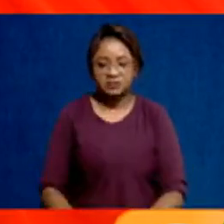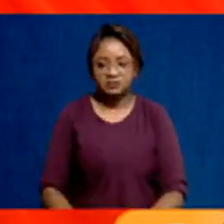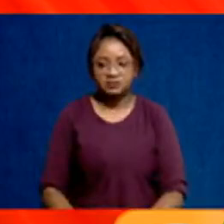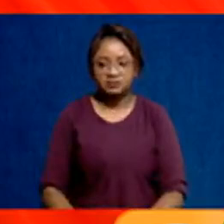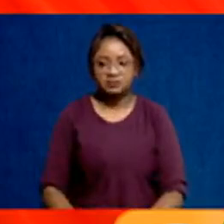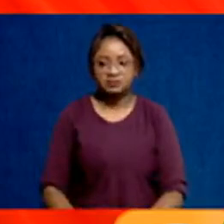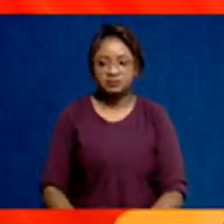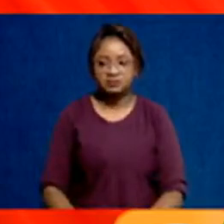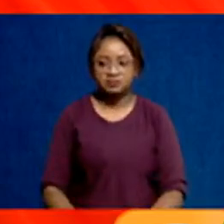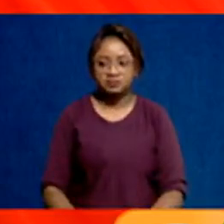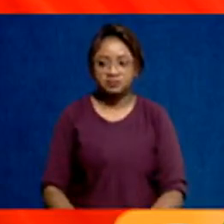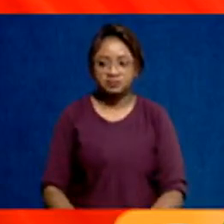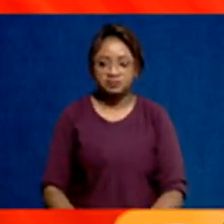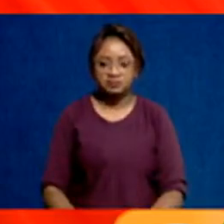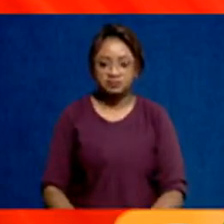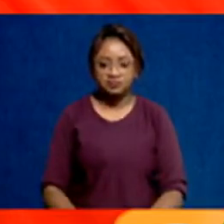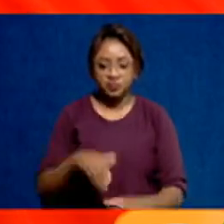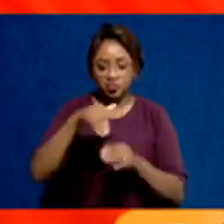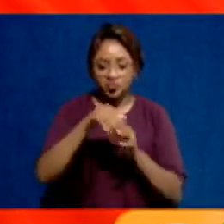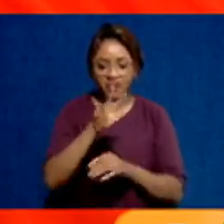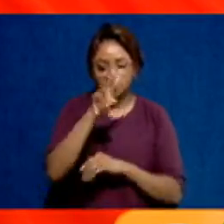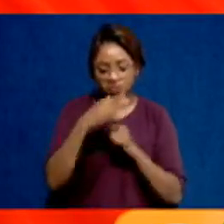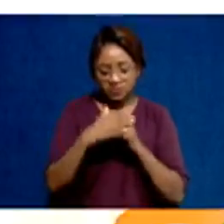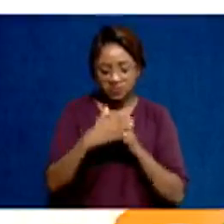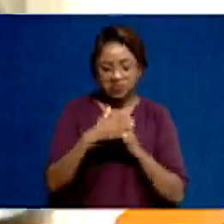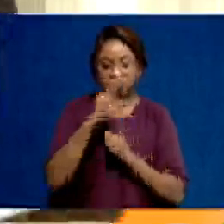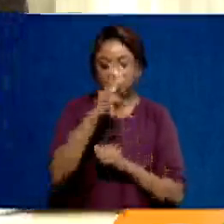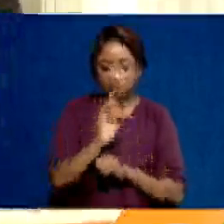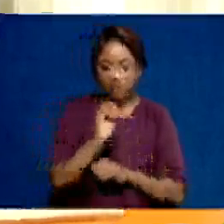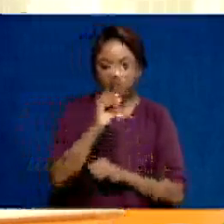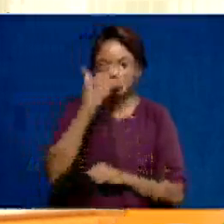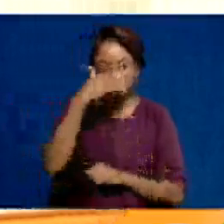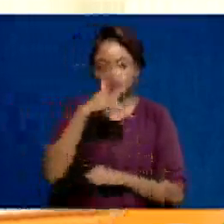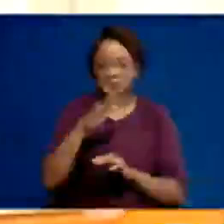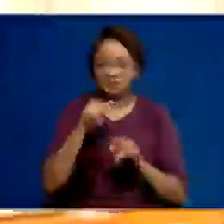period of 20 days from today.